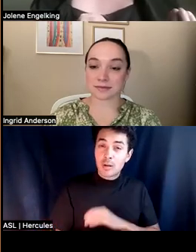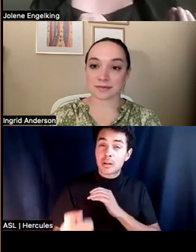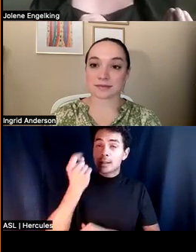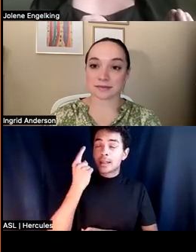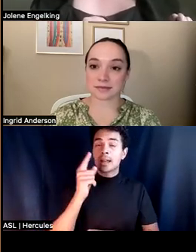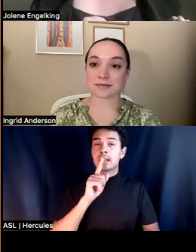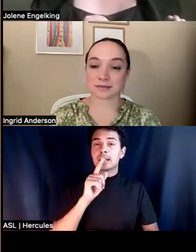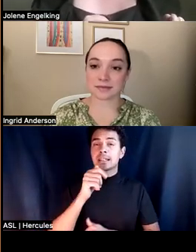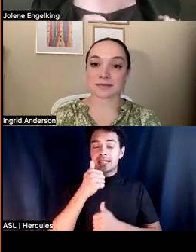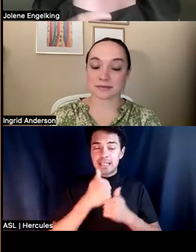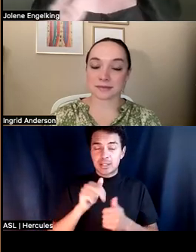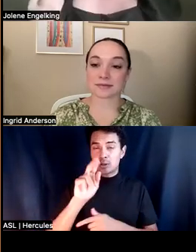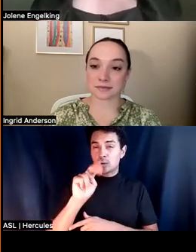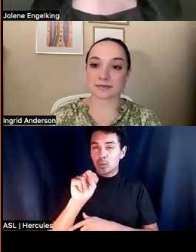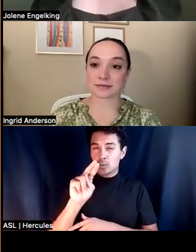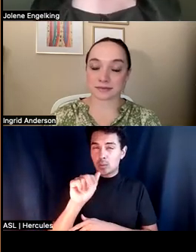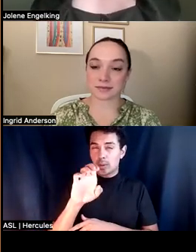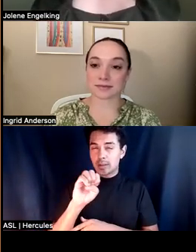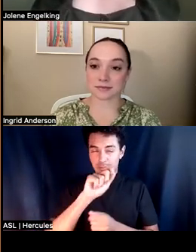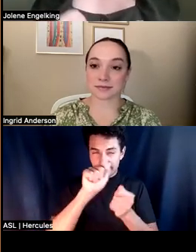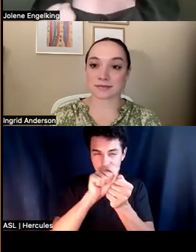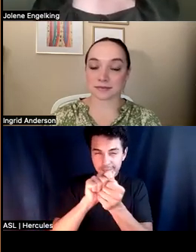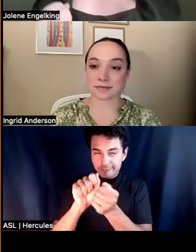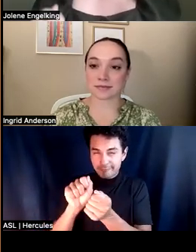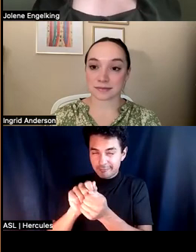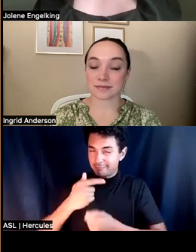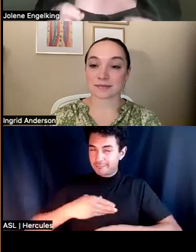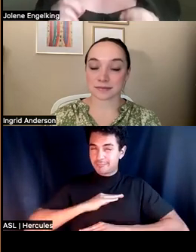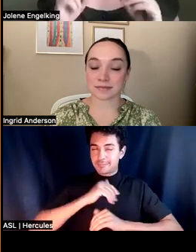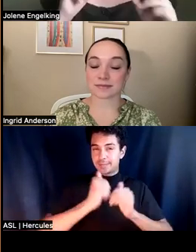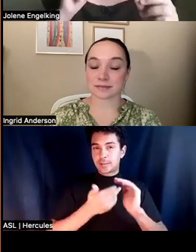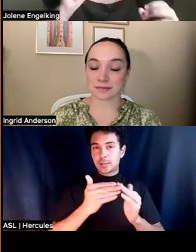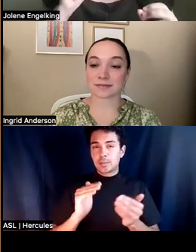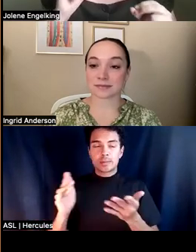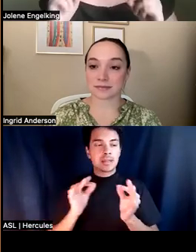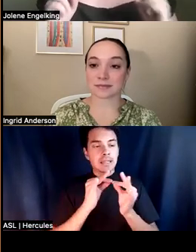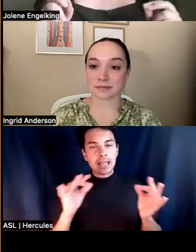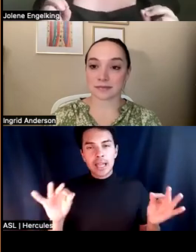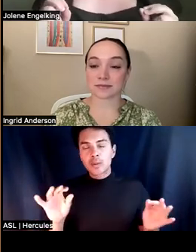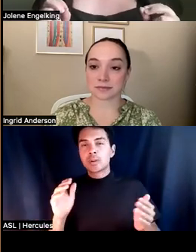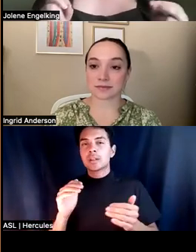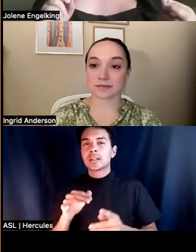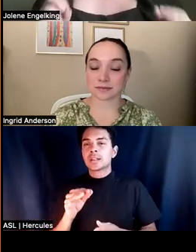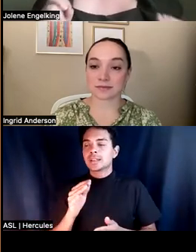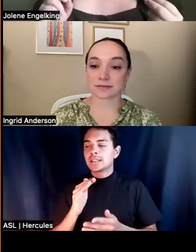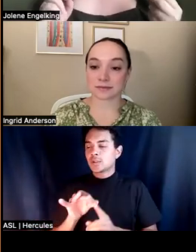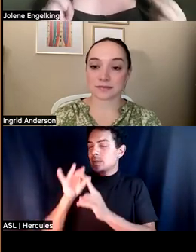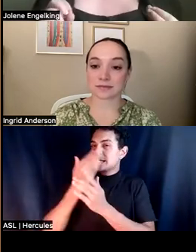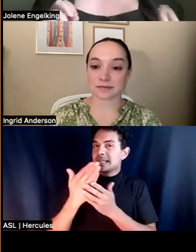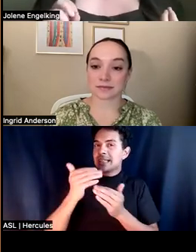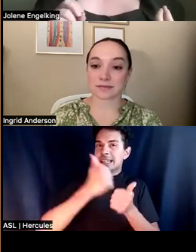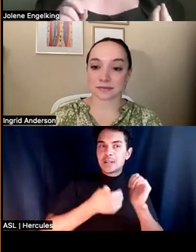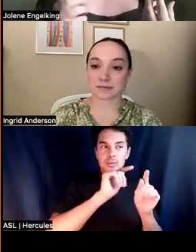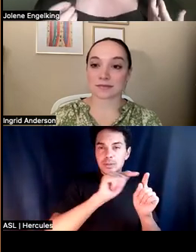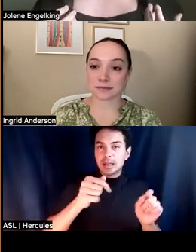of each community, as well as the different protocols, languages, little like unique things that make each community